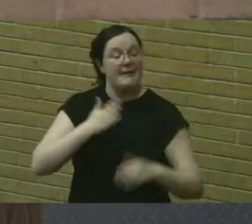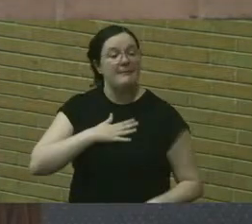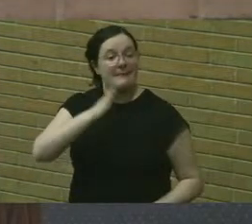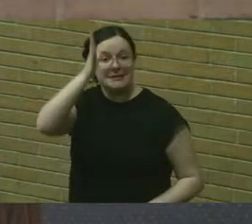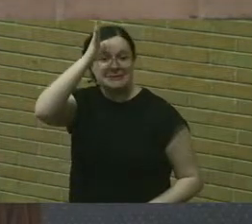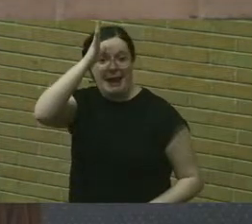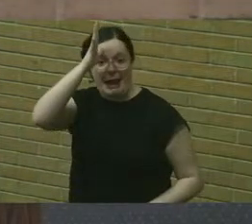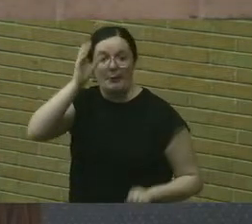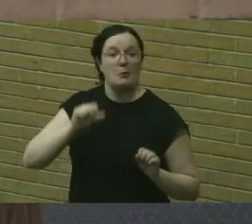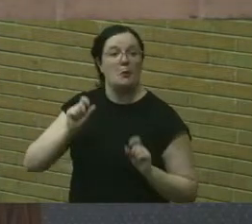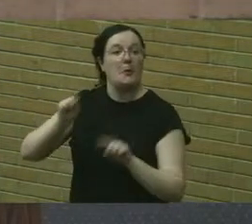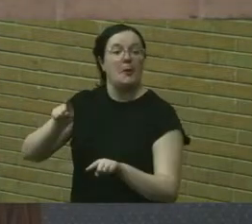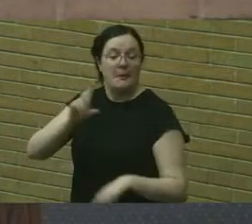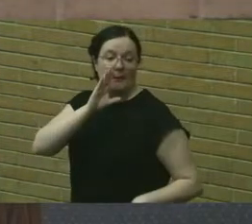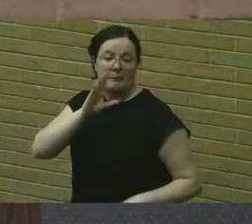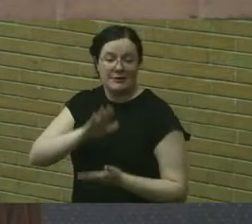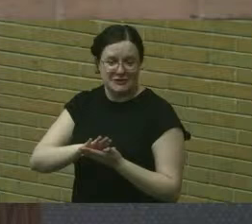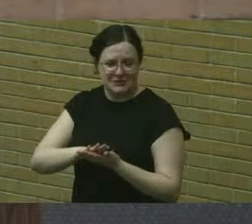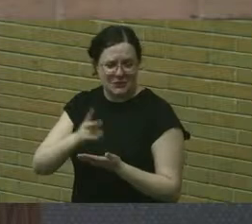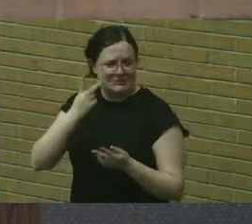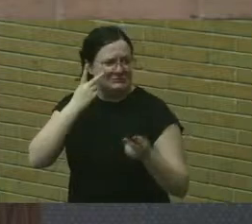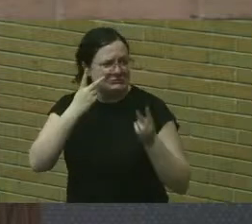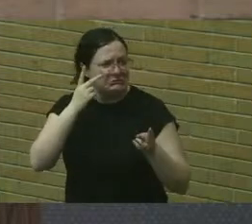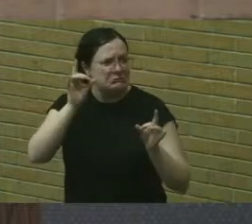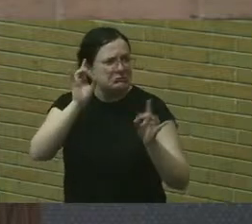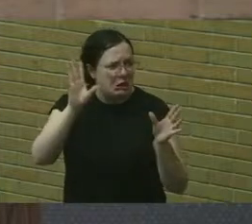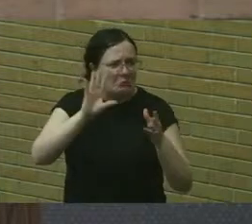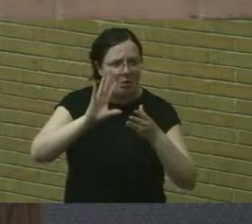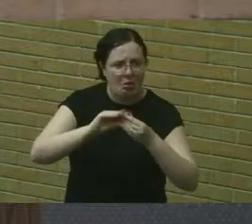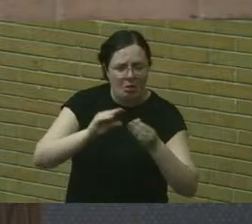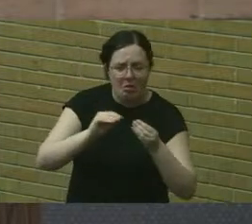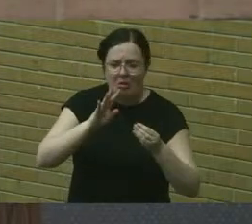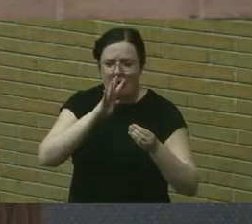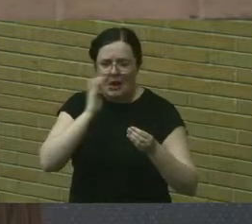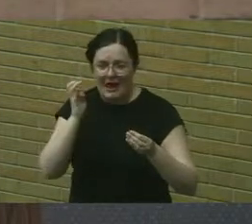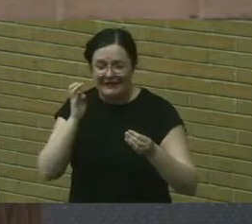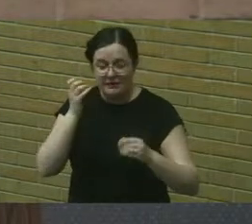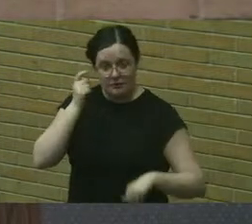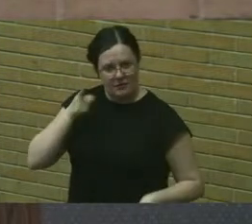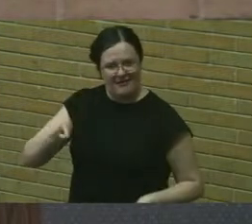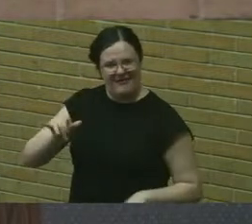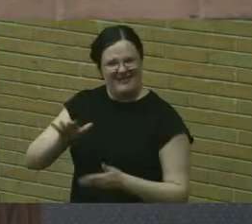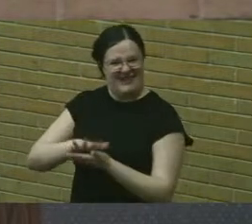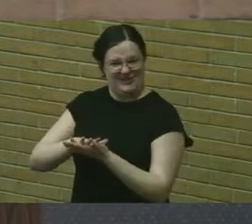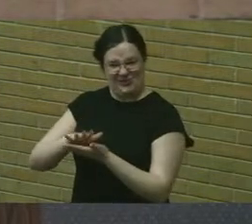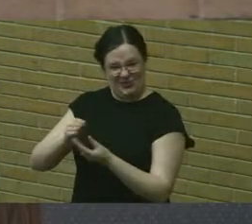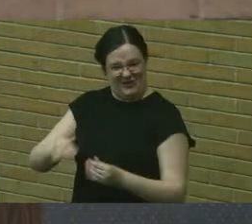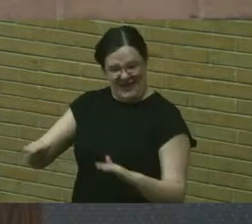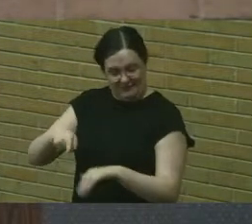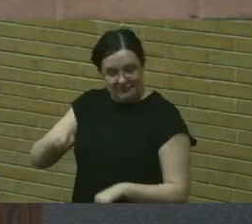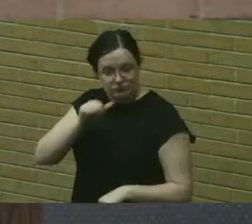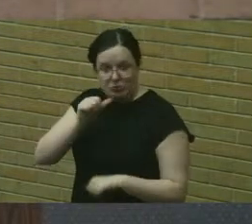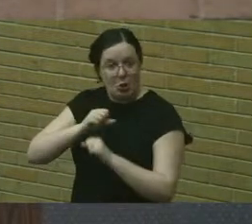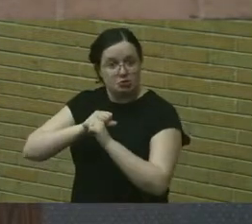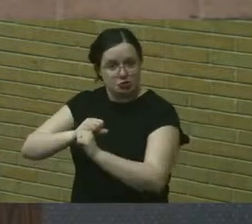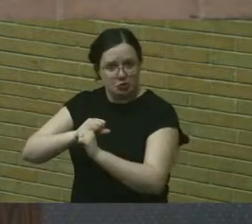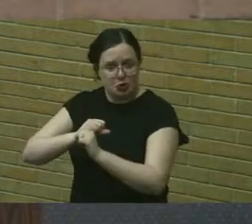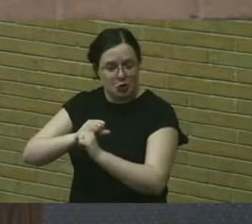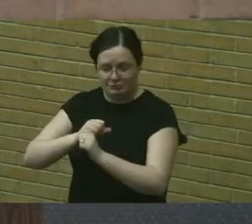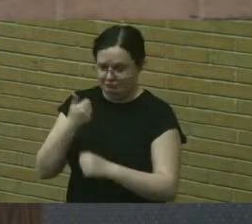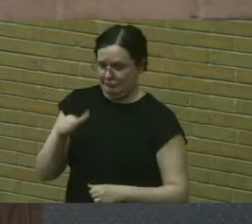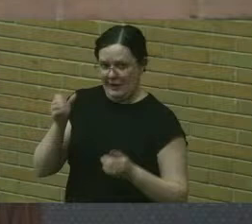really ugly remarks and some really ugly things on a campus which is still not a secure campus, if you will. You could walk right on to